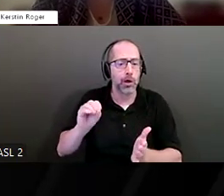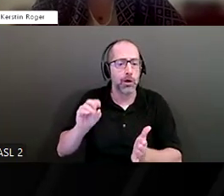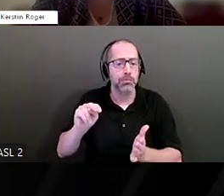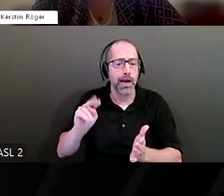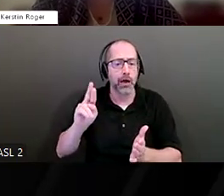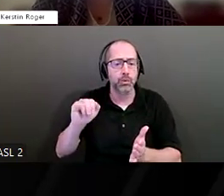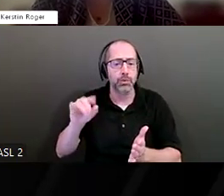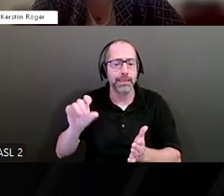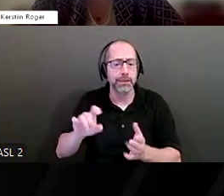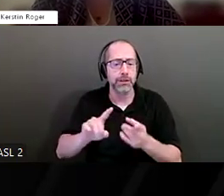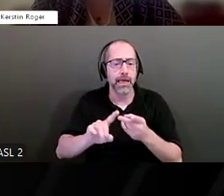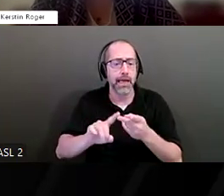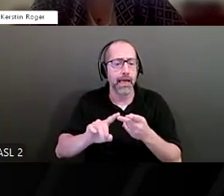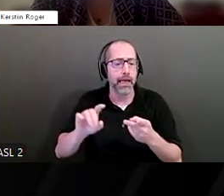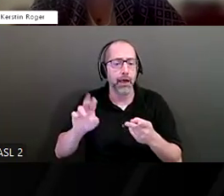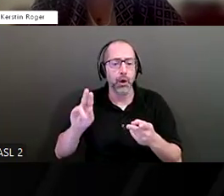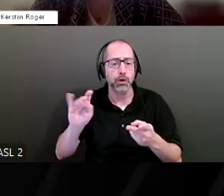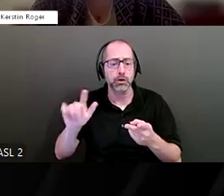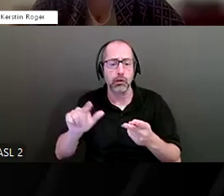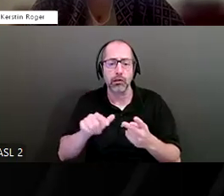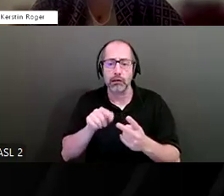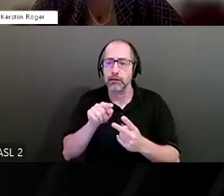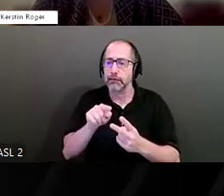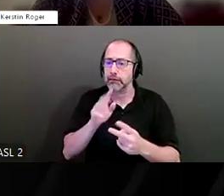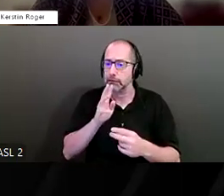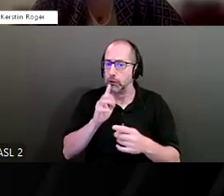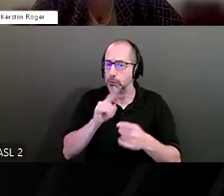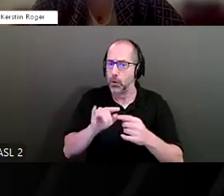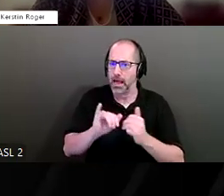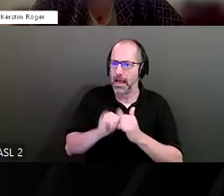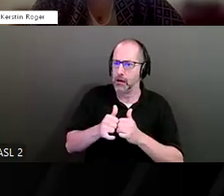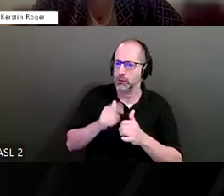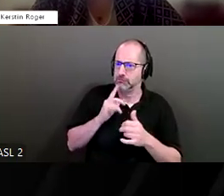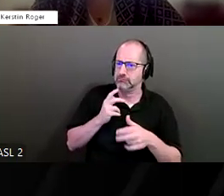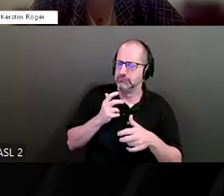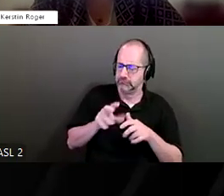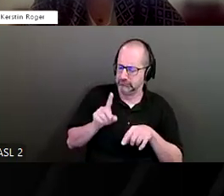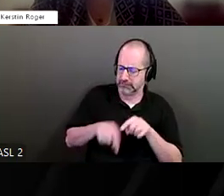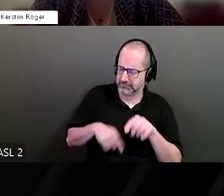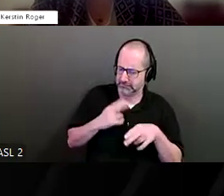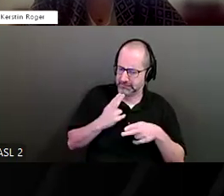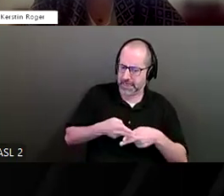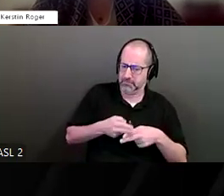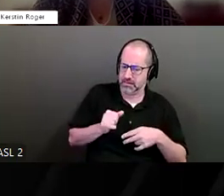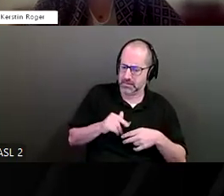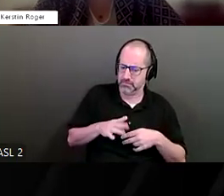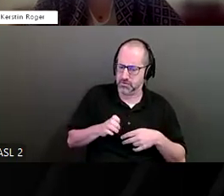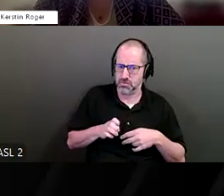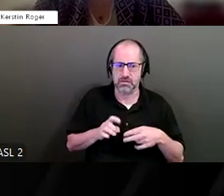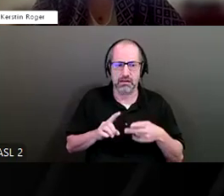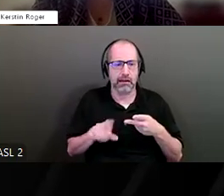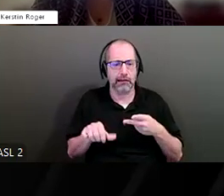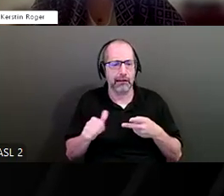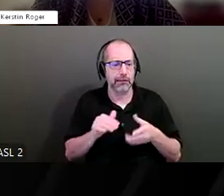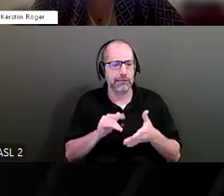talked about the difficulty of just naming abuse. And another study by Dow talked about